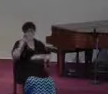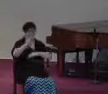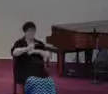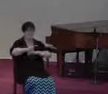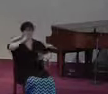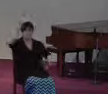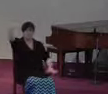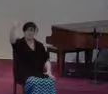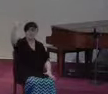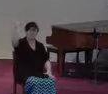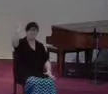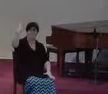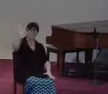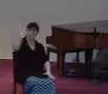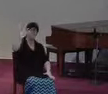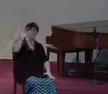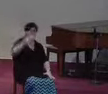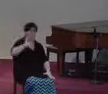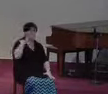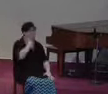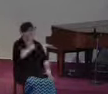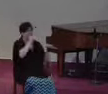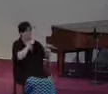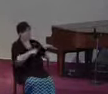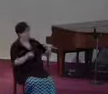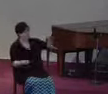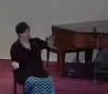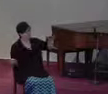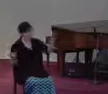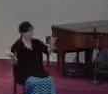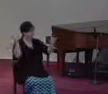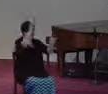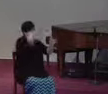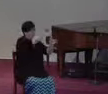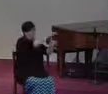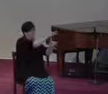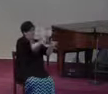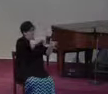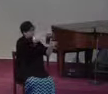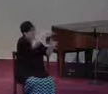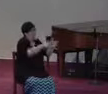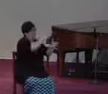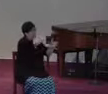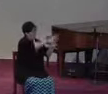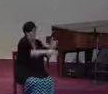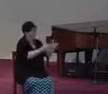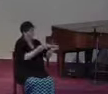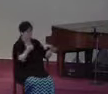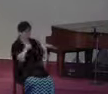sunny, that we can strap that kayak on the car, we can go to that lake, and we can have some